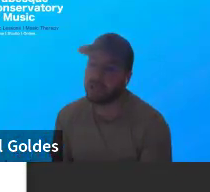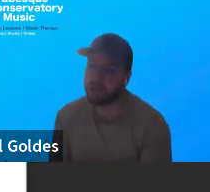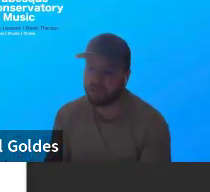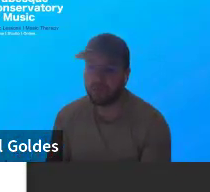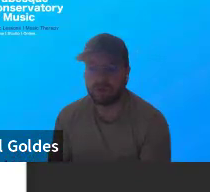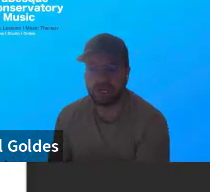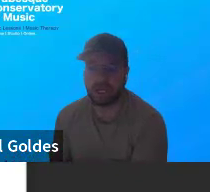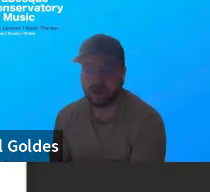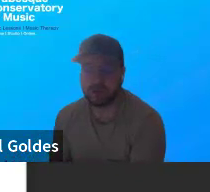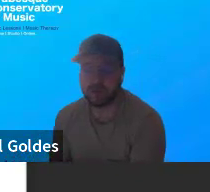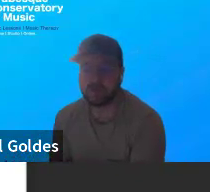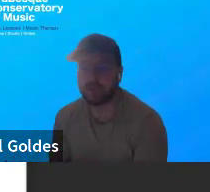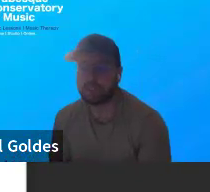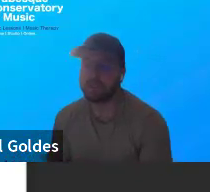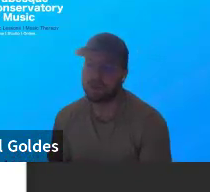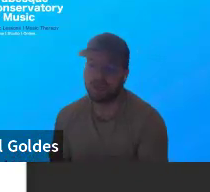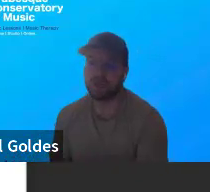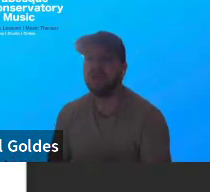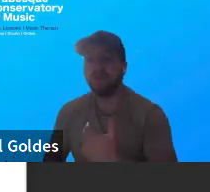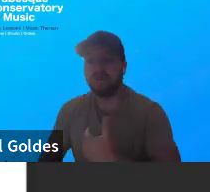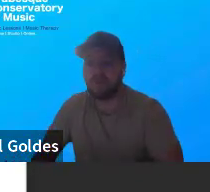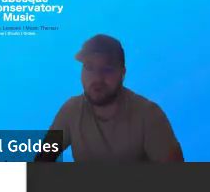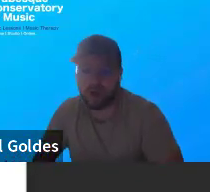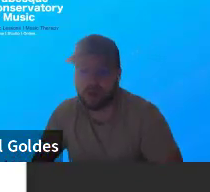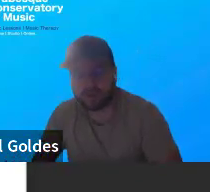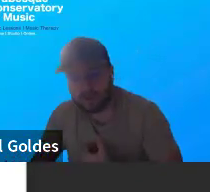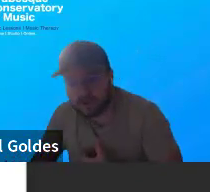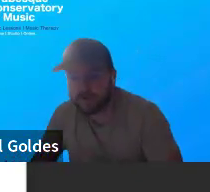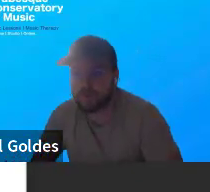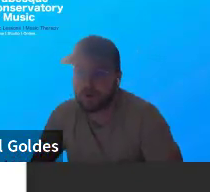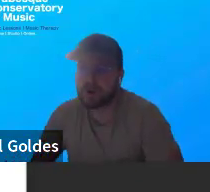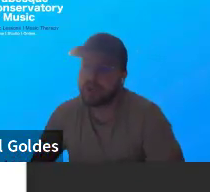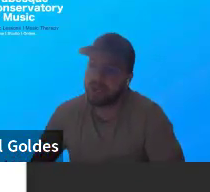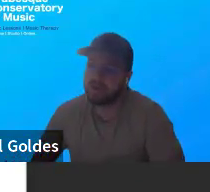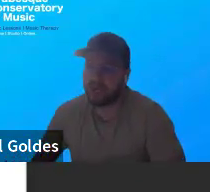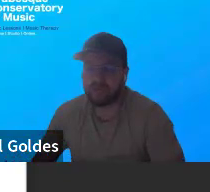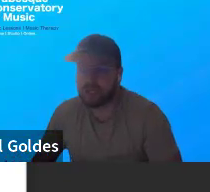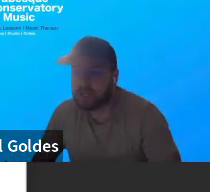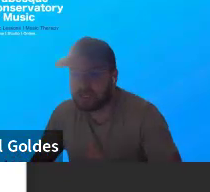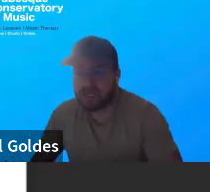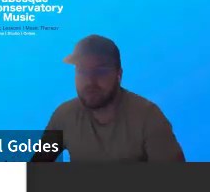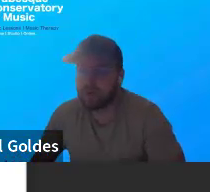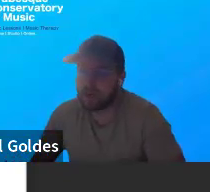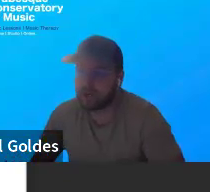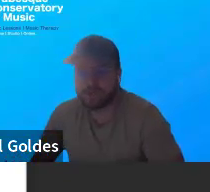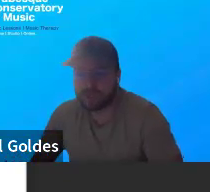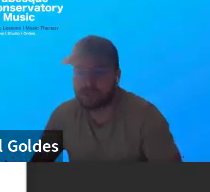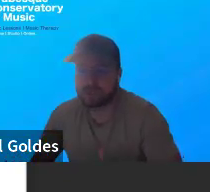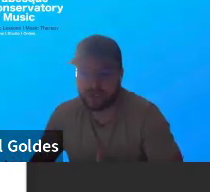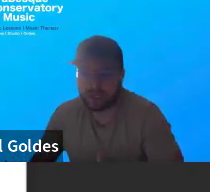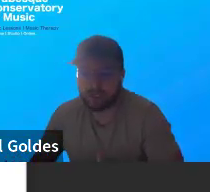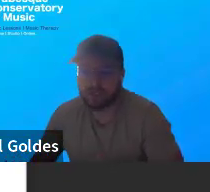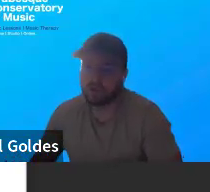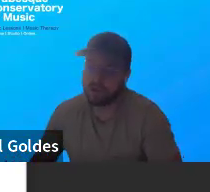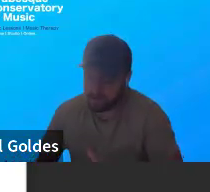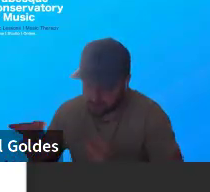families up before signing them up for lessons to kind of learn more about what they're looking for, if they have any type of